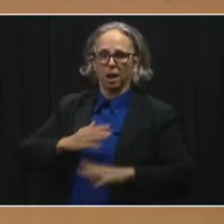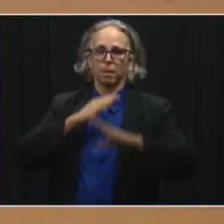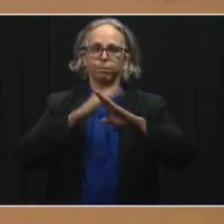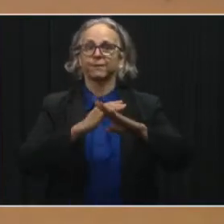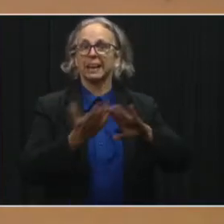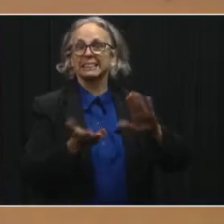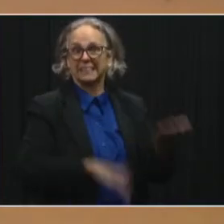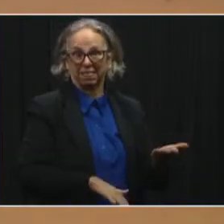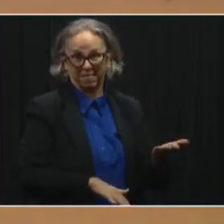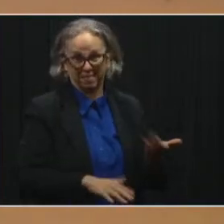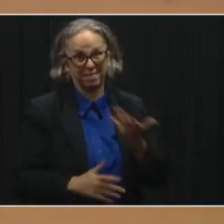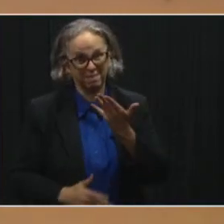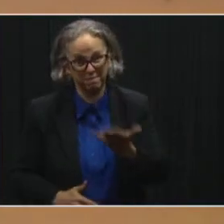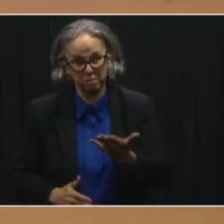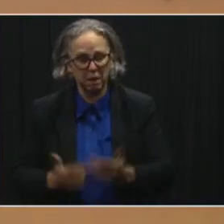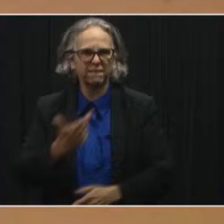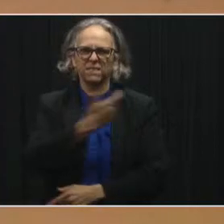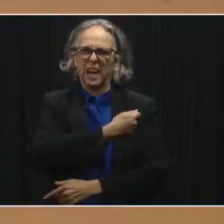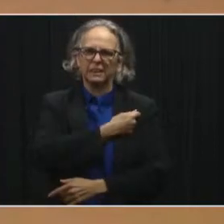out there, in my opinion.